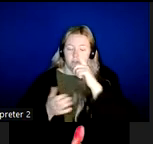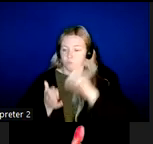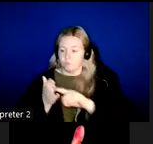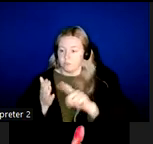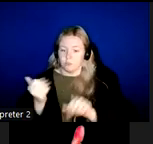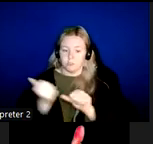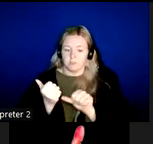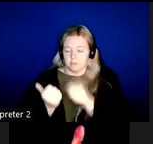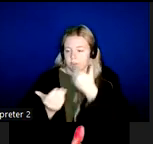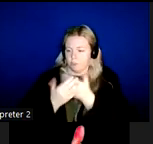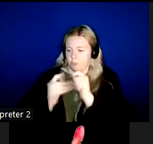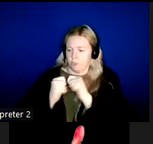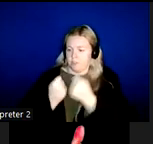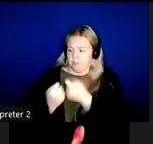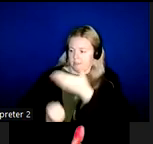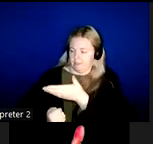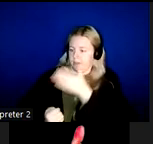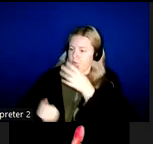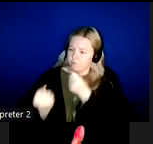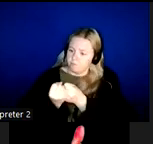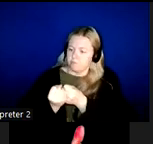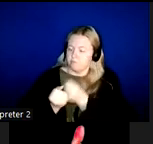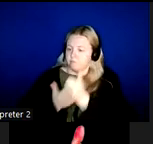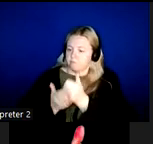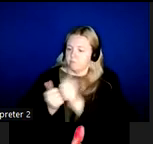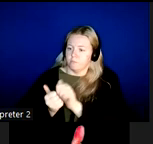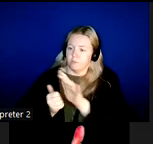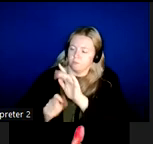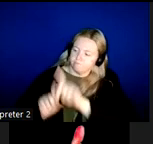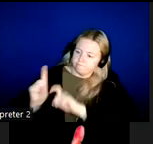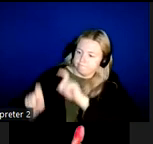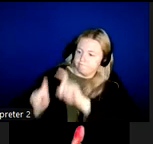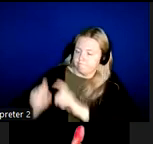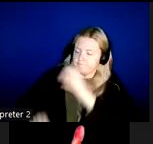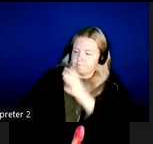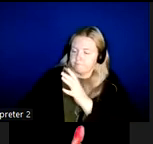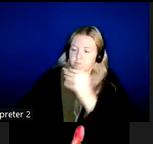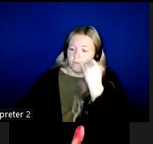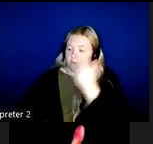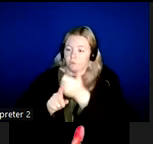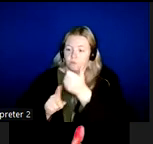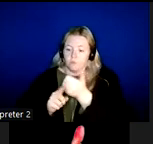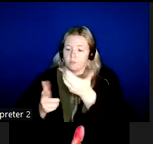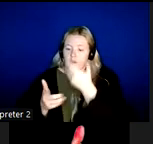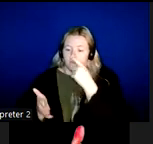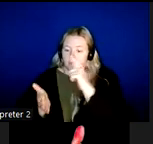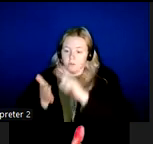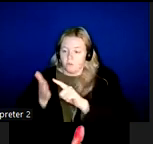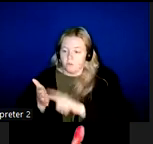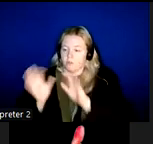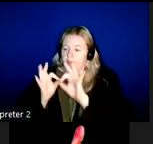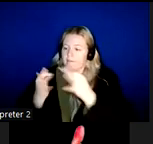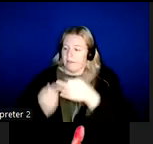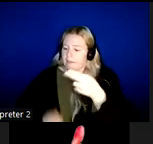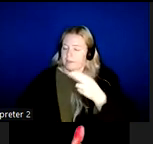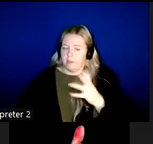that'll help you out with any of your genealogy questions, or, you know, if you just want to research any of your family history